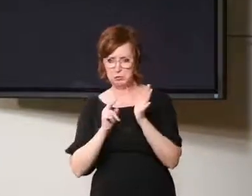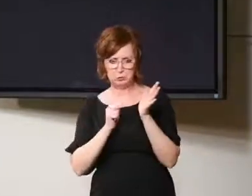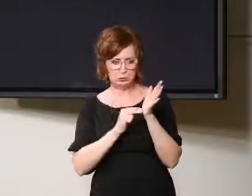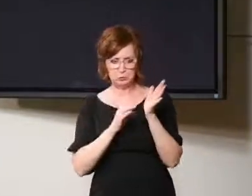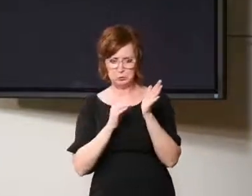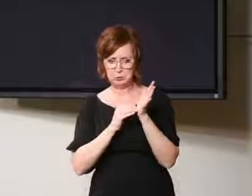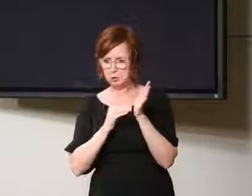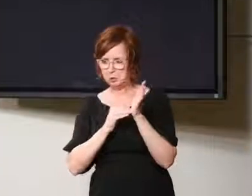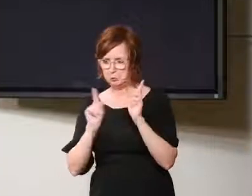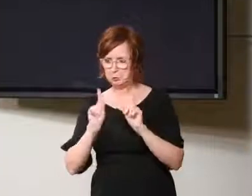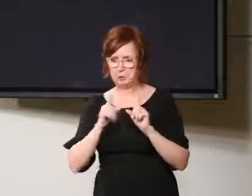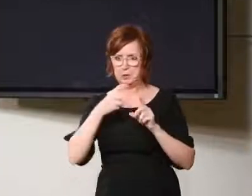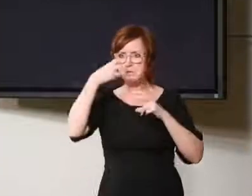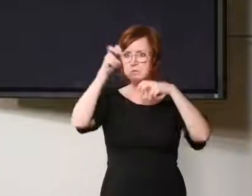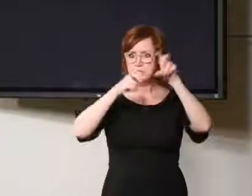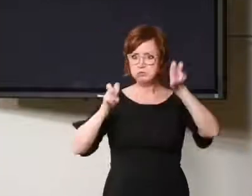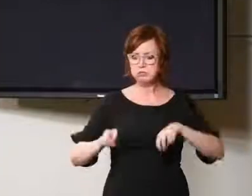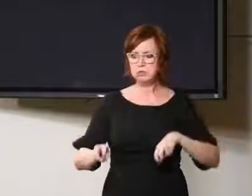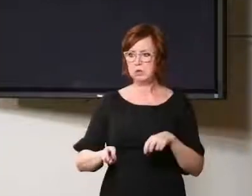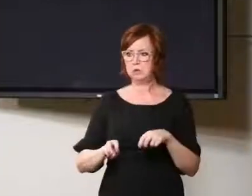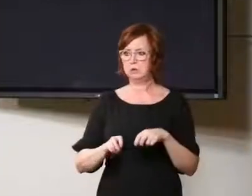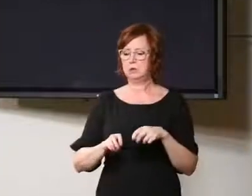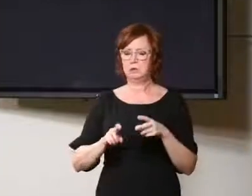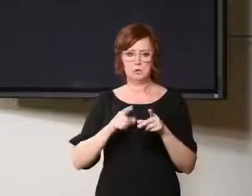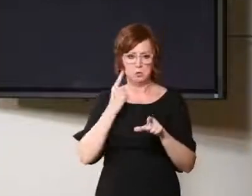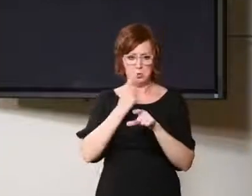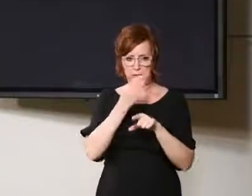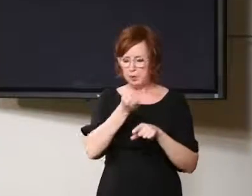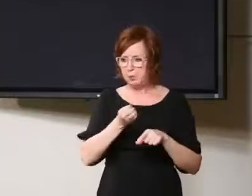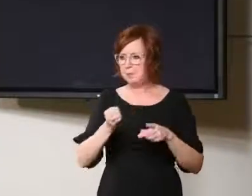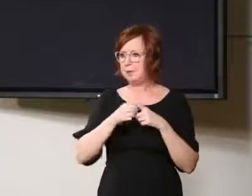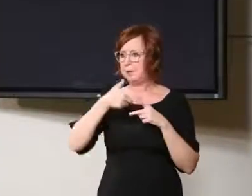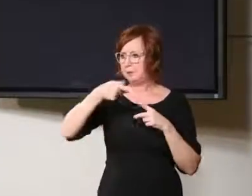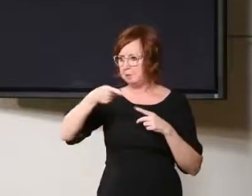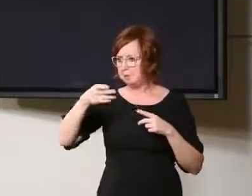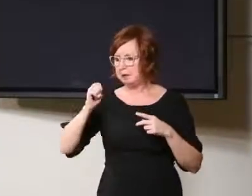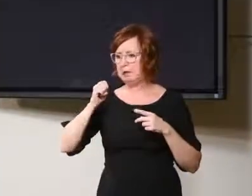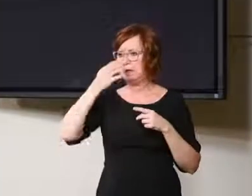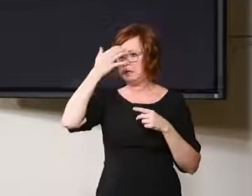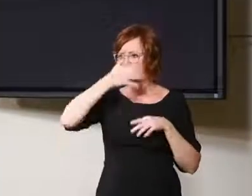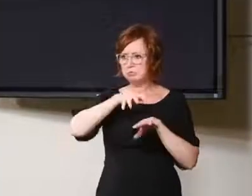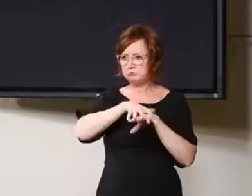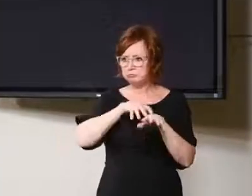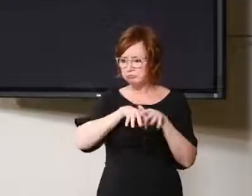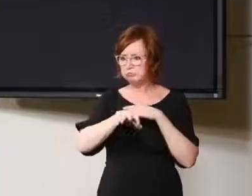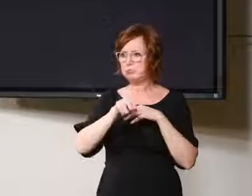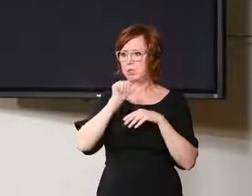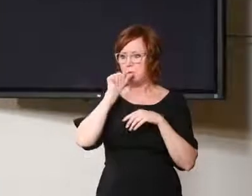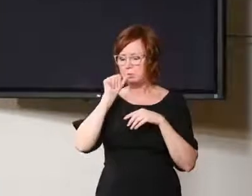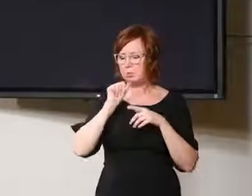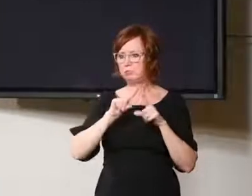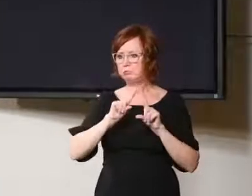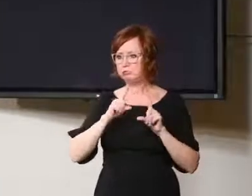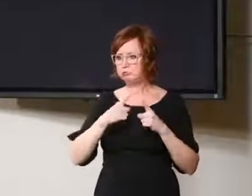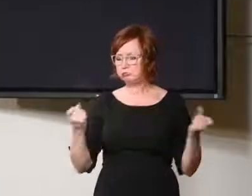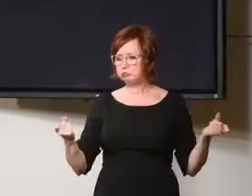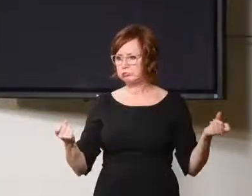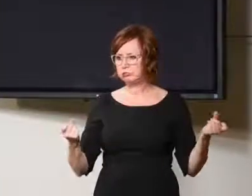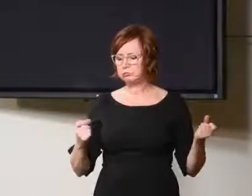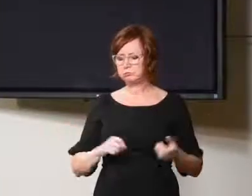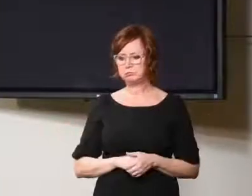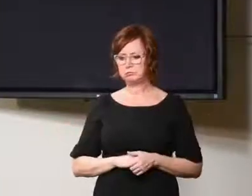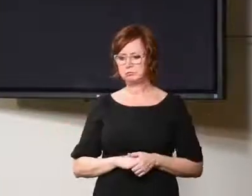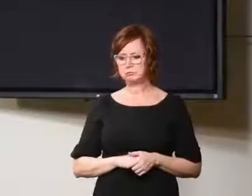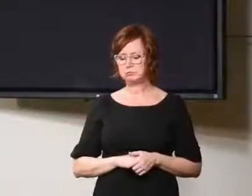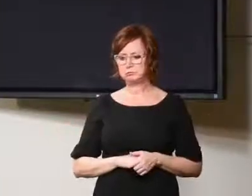federal government on securing our personal protection equipment, for example. We're joint procuring that and trying to ascertain where the peaks are,